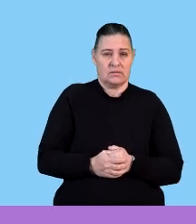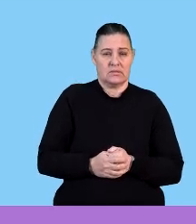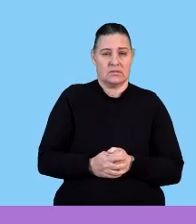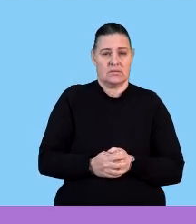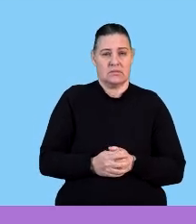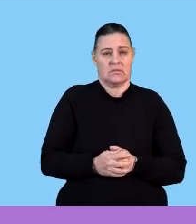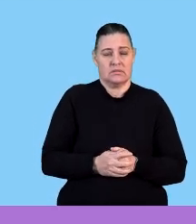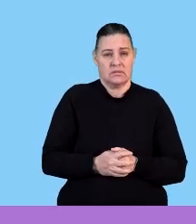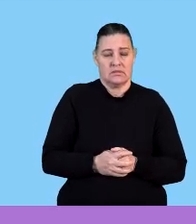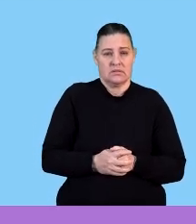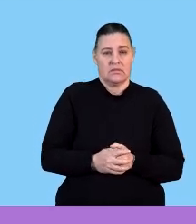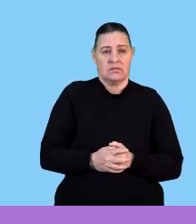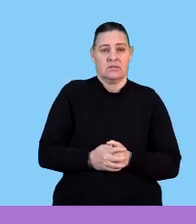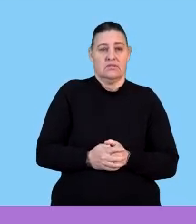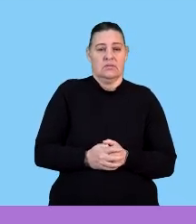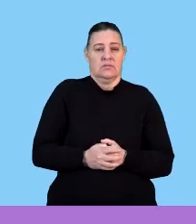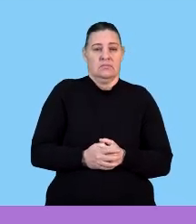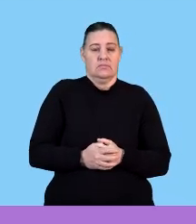community hall.